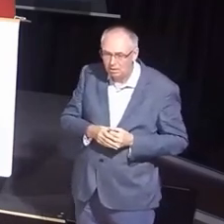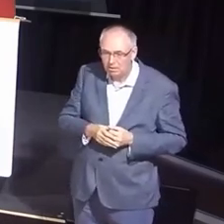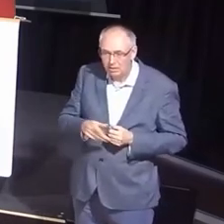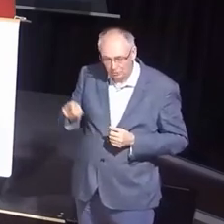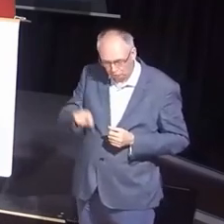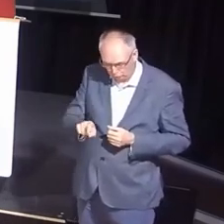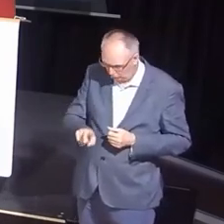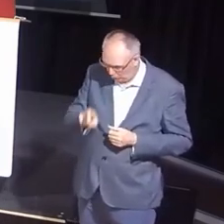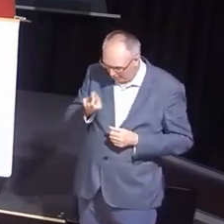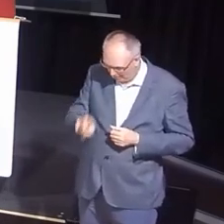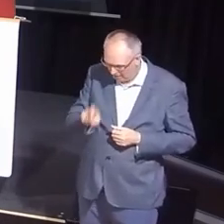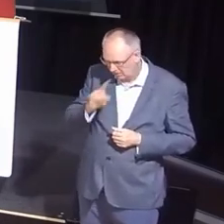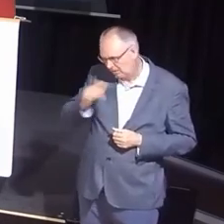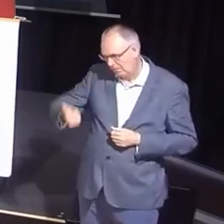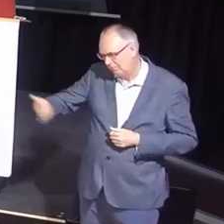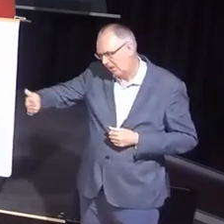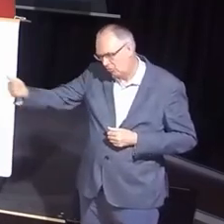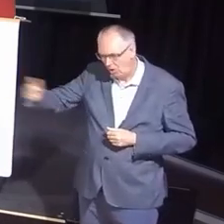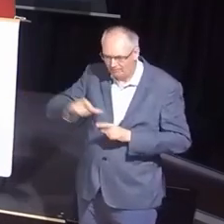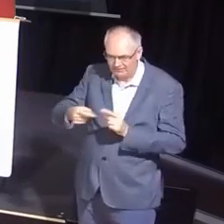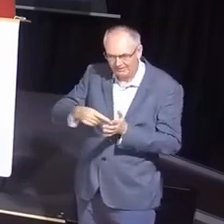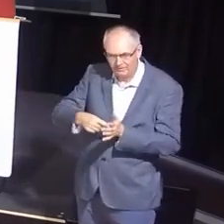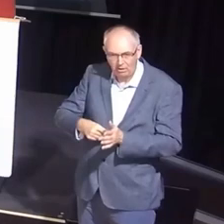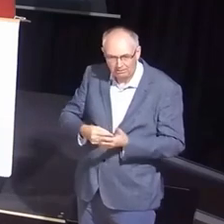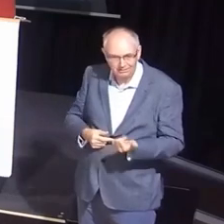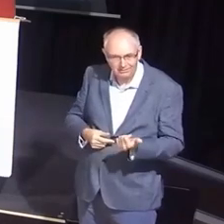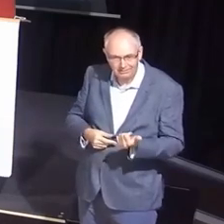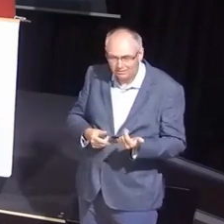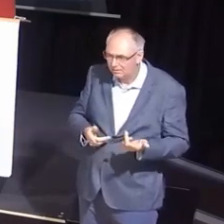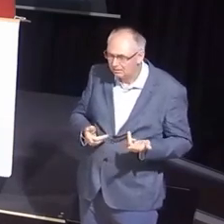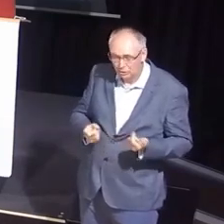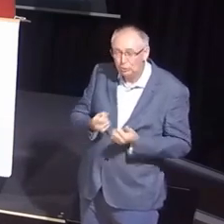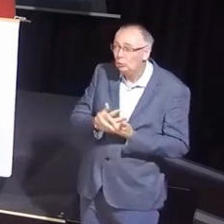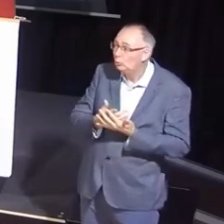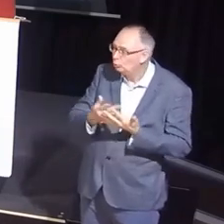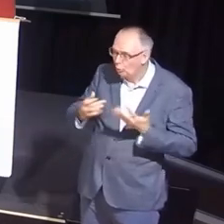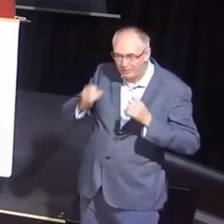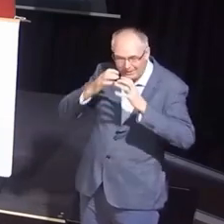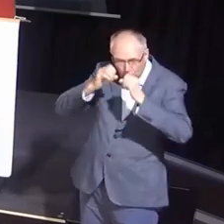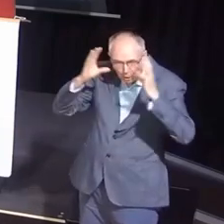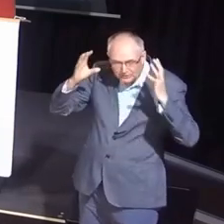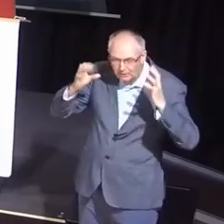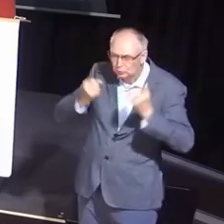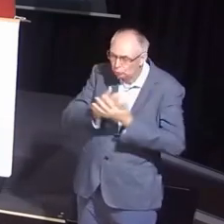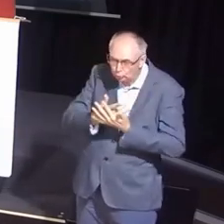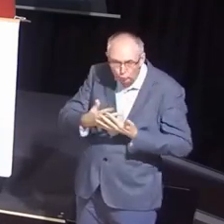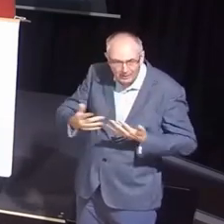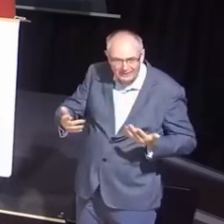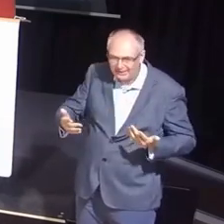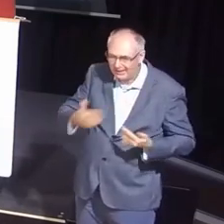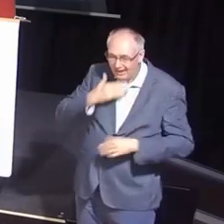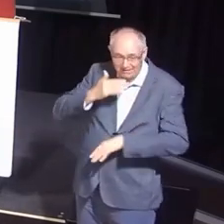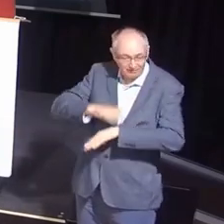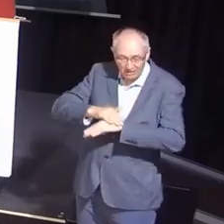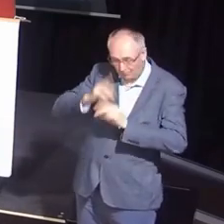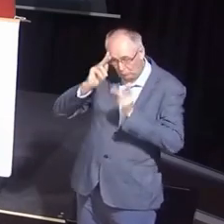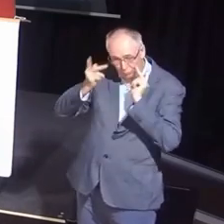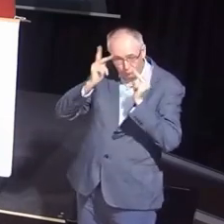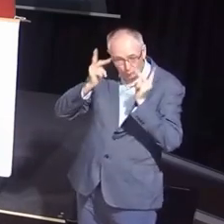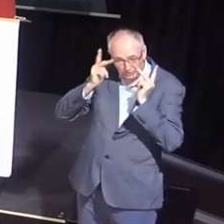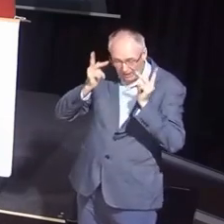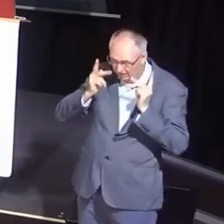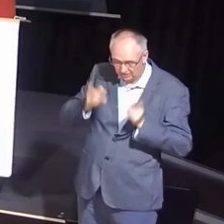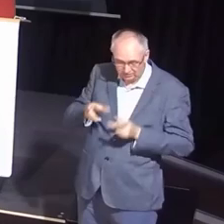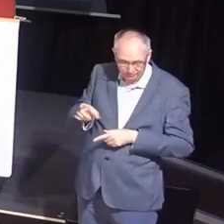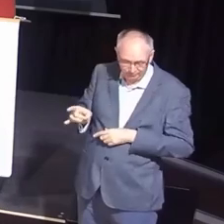defaults, I'd be fine. So that's kind of the big ones for me, is it's just too many concepts, too quickly, not enough processing time, and I'm out of there and I'm